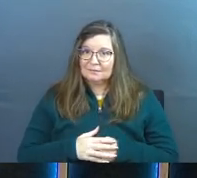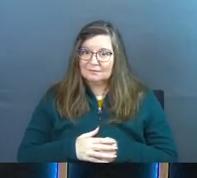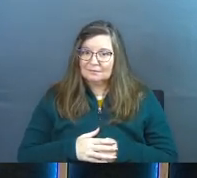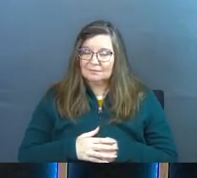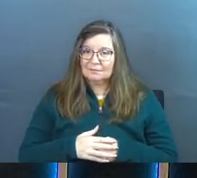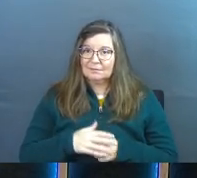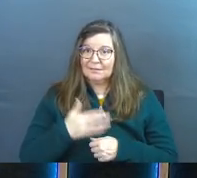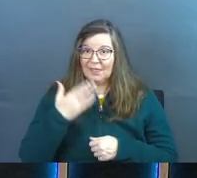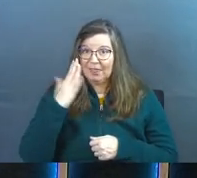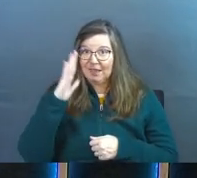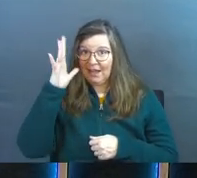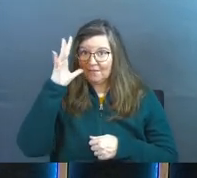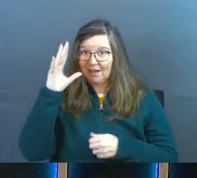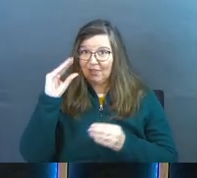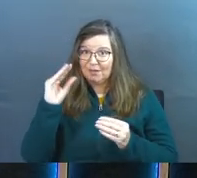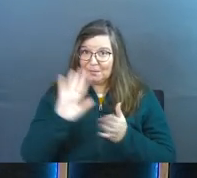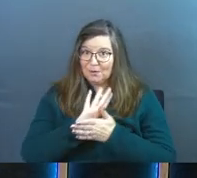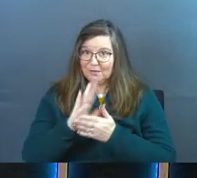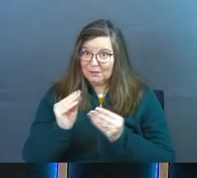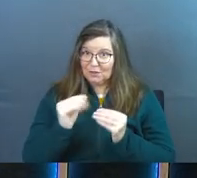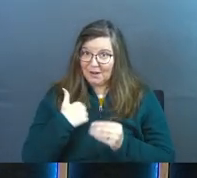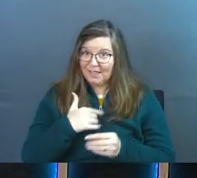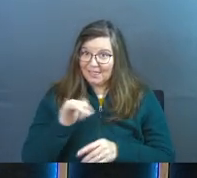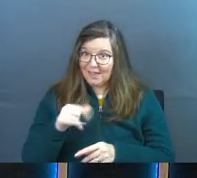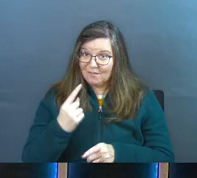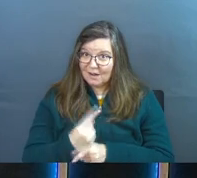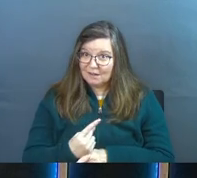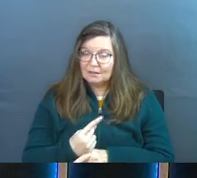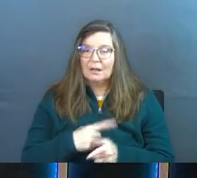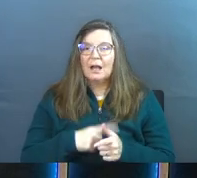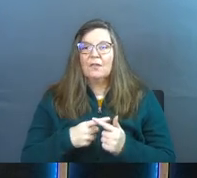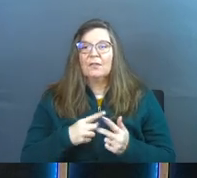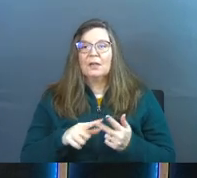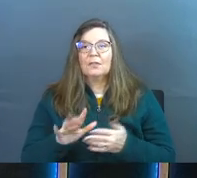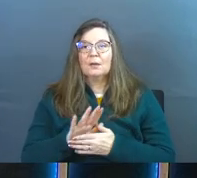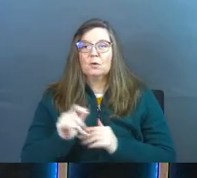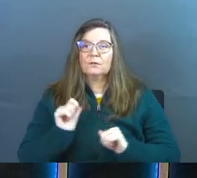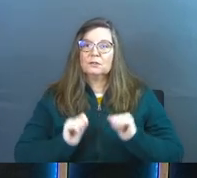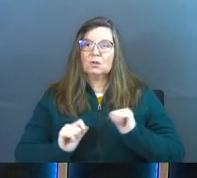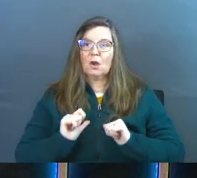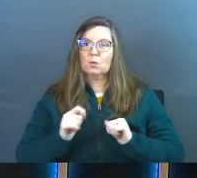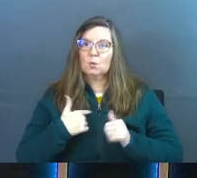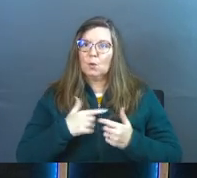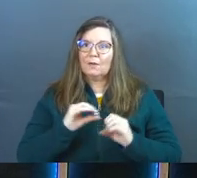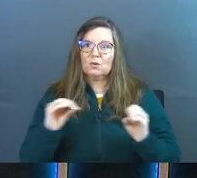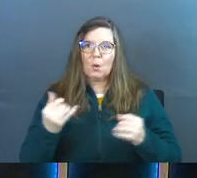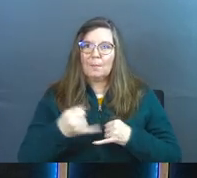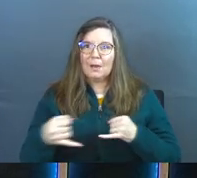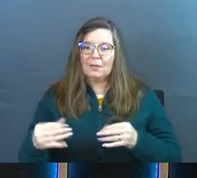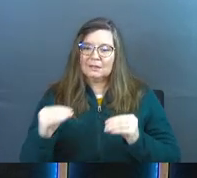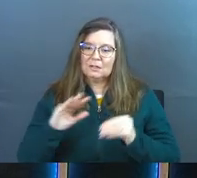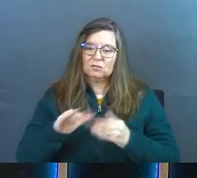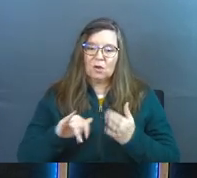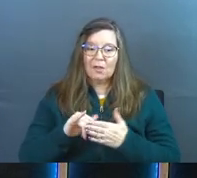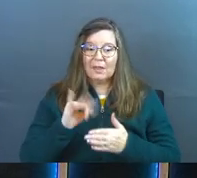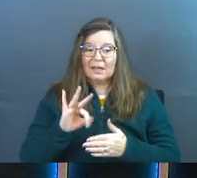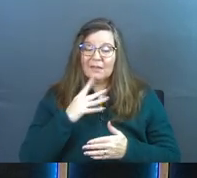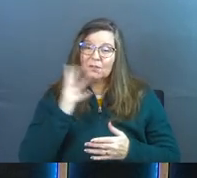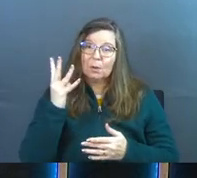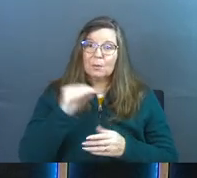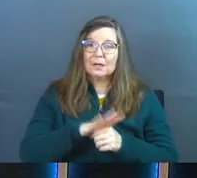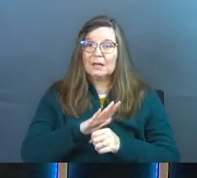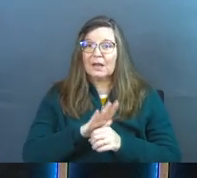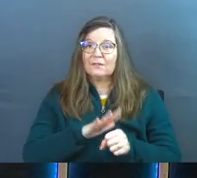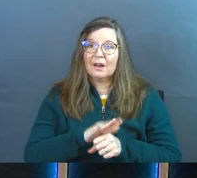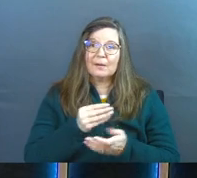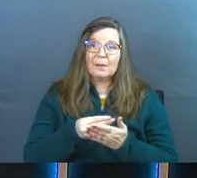The Godfather taught us that, right? And then there's movie stars who have no boundaries in their life, and they teach us all that if you're pretty enough